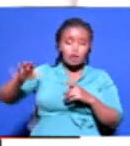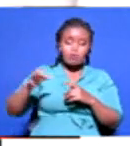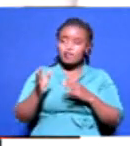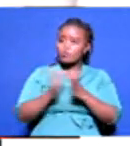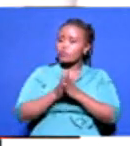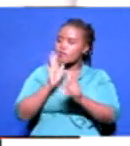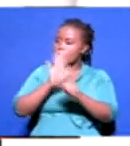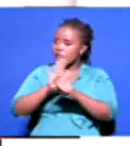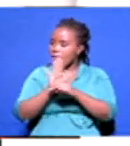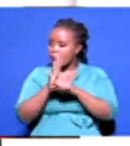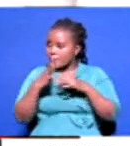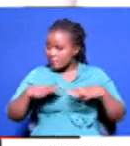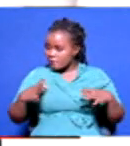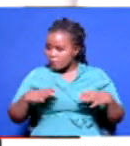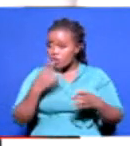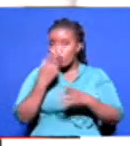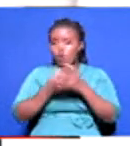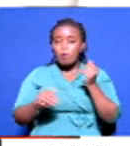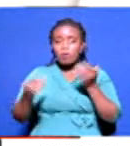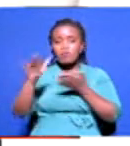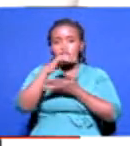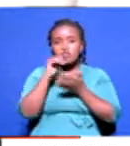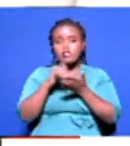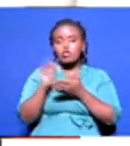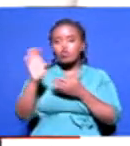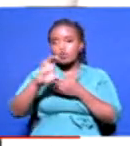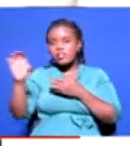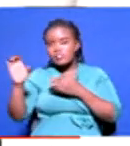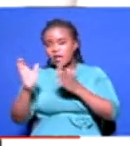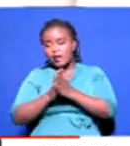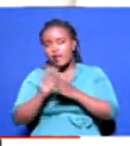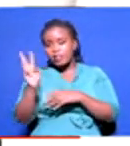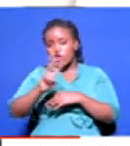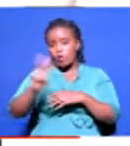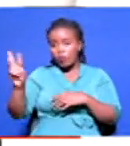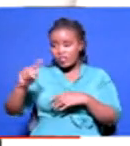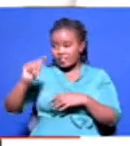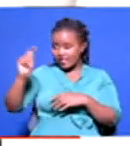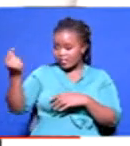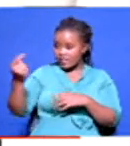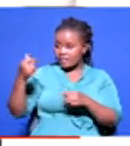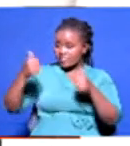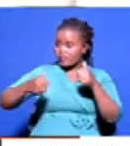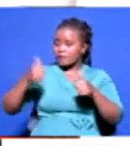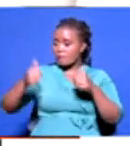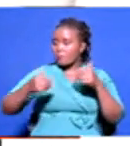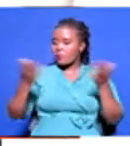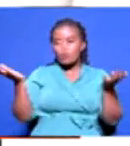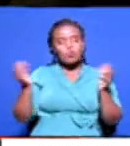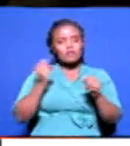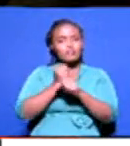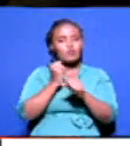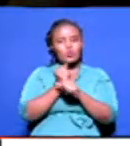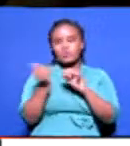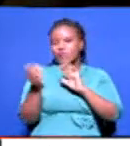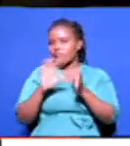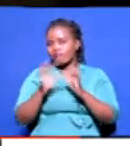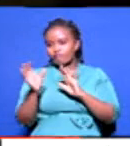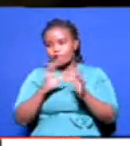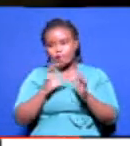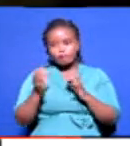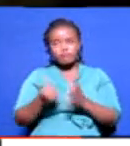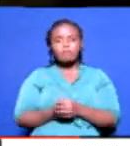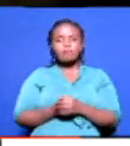in central, eastern and western Kenya that are not doing as well as we had expected. Dr.